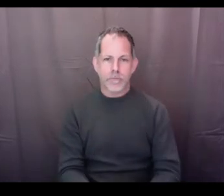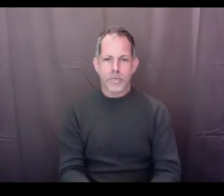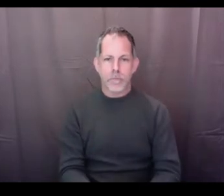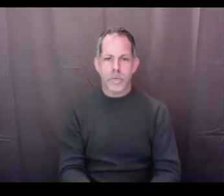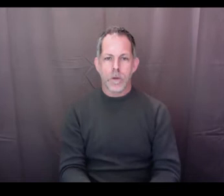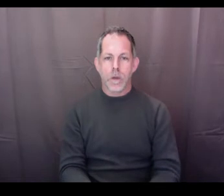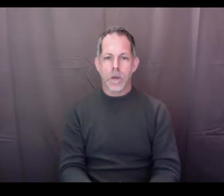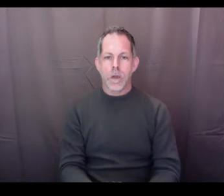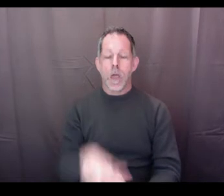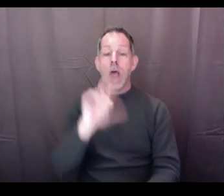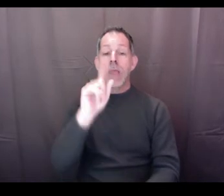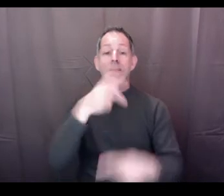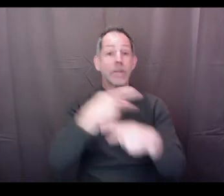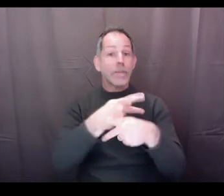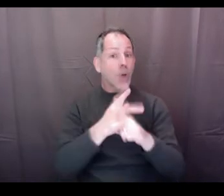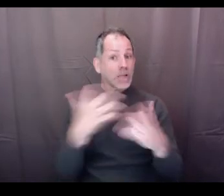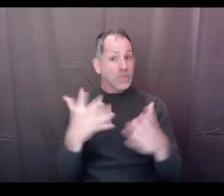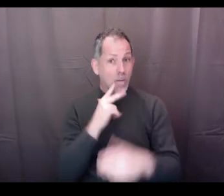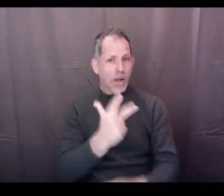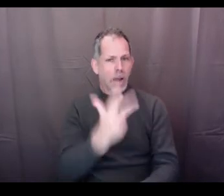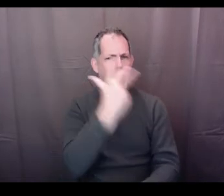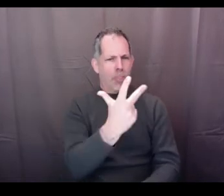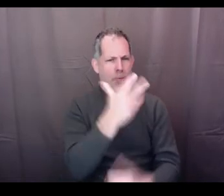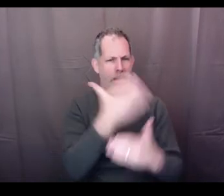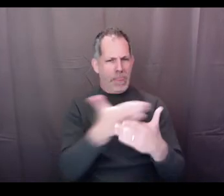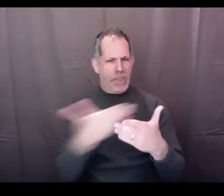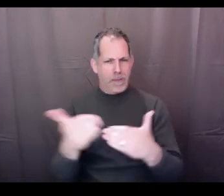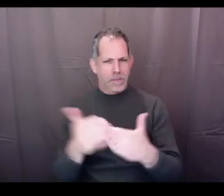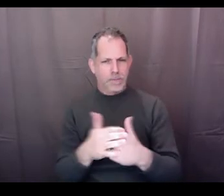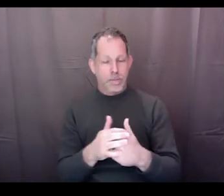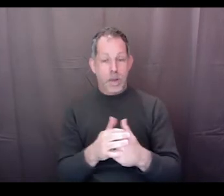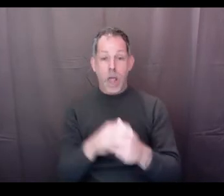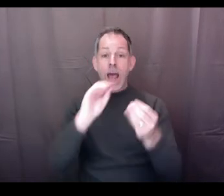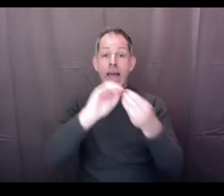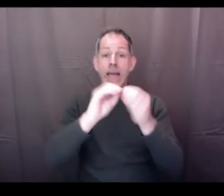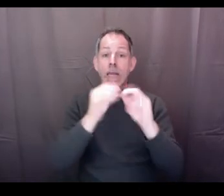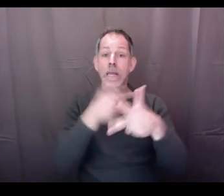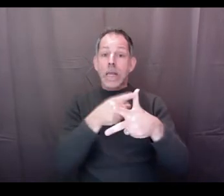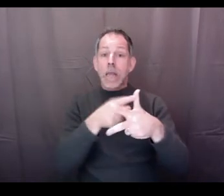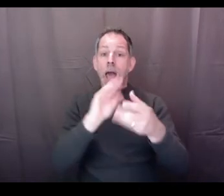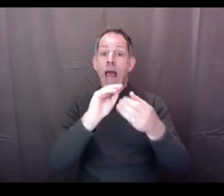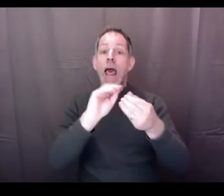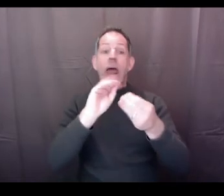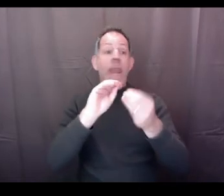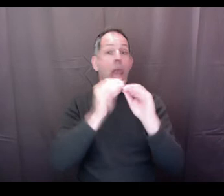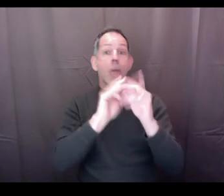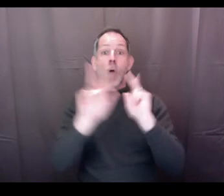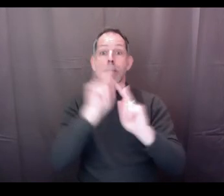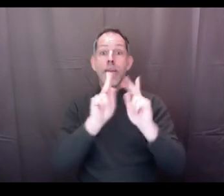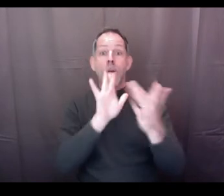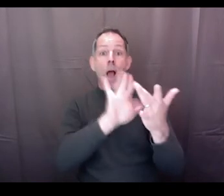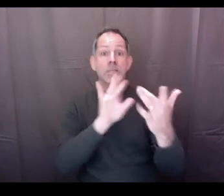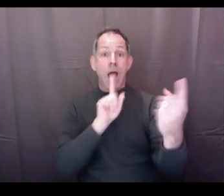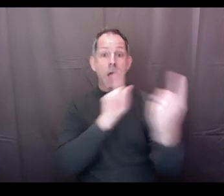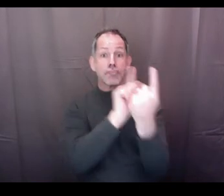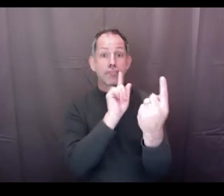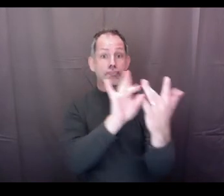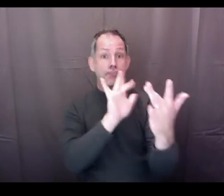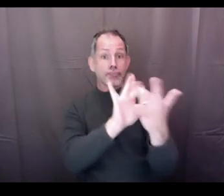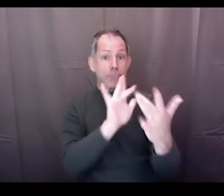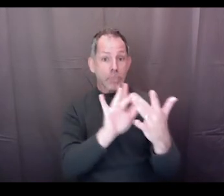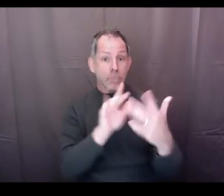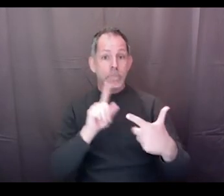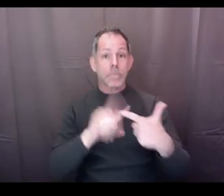creates, is the product of 3 things: the number of contacts the infected person has while they're